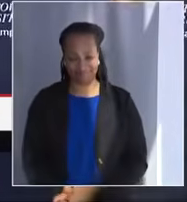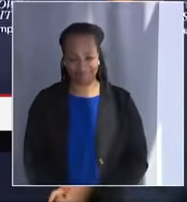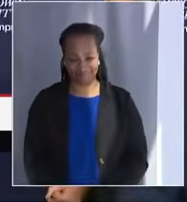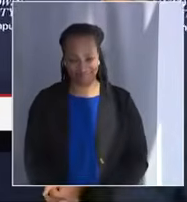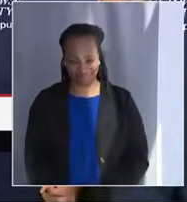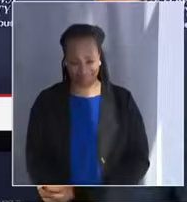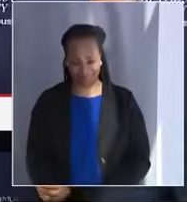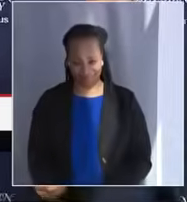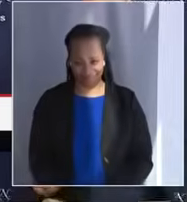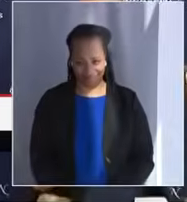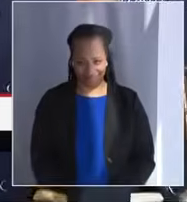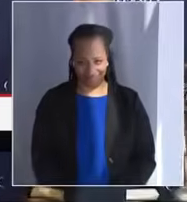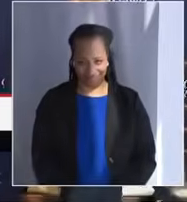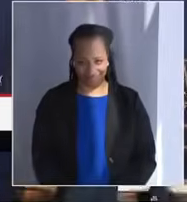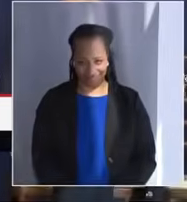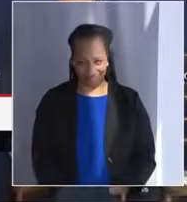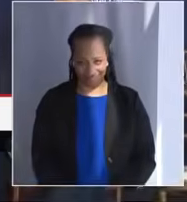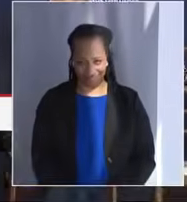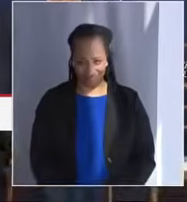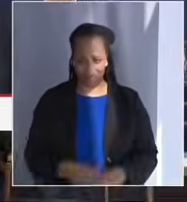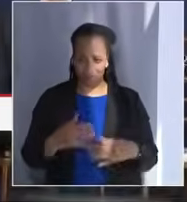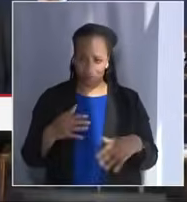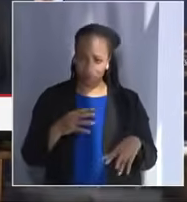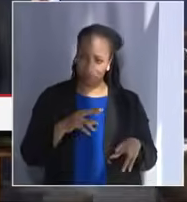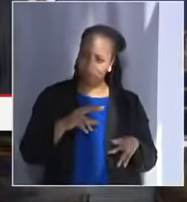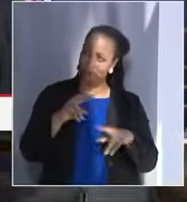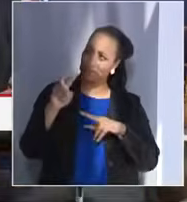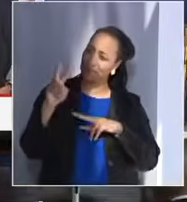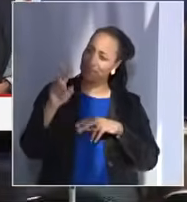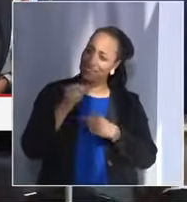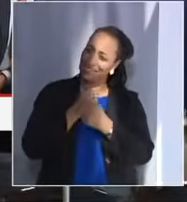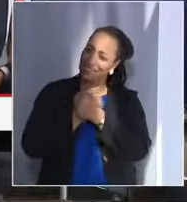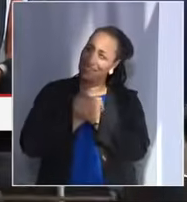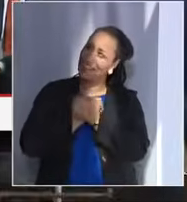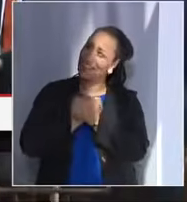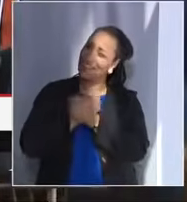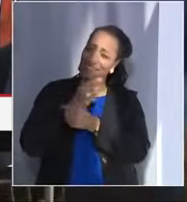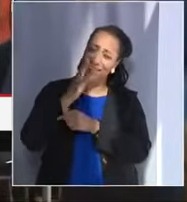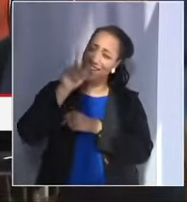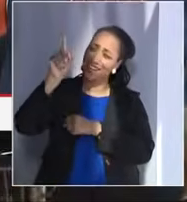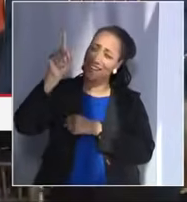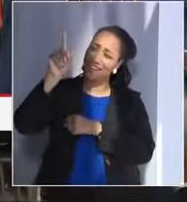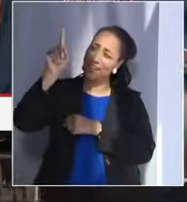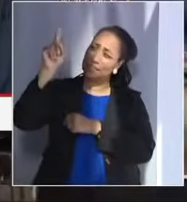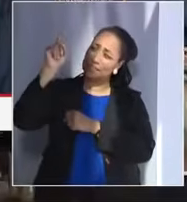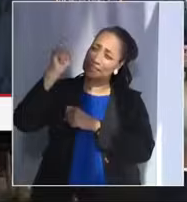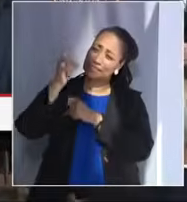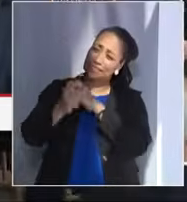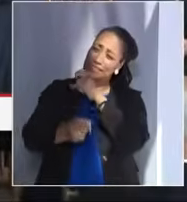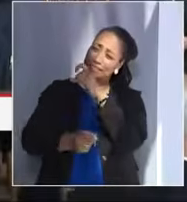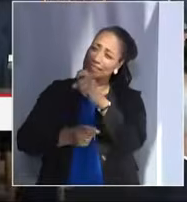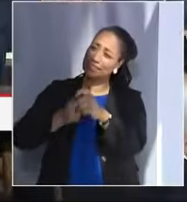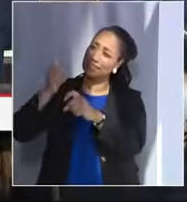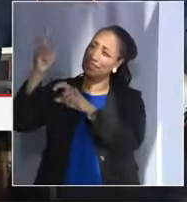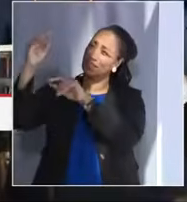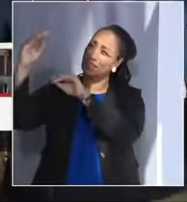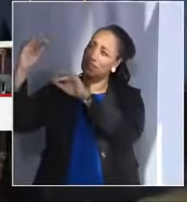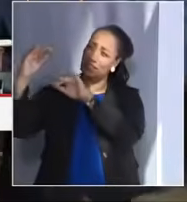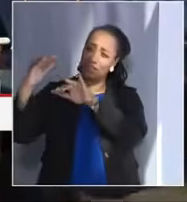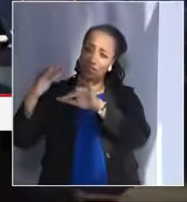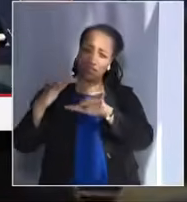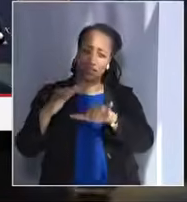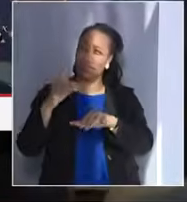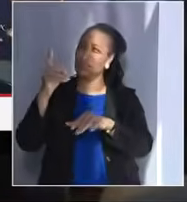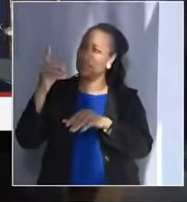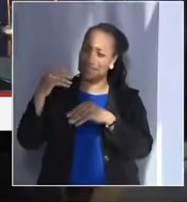Gracious and loving God, you are the fount of all wisdom and source of truth. We call upon your blessing so that we may